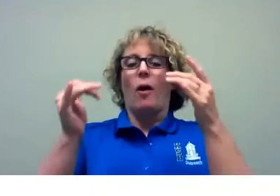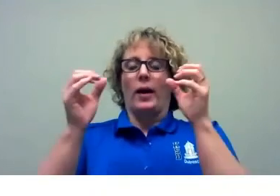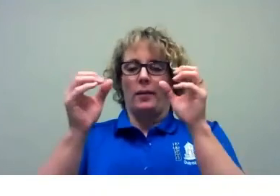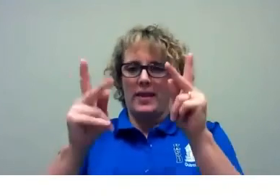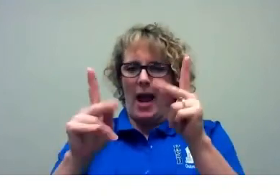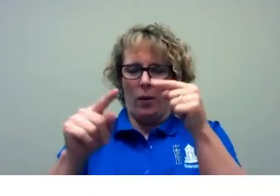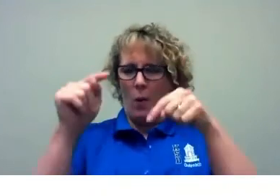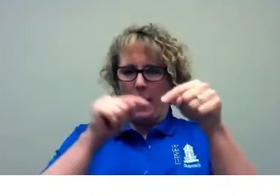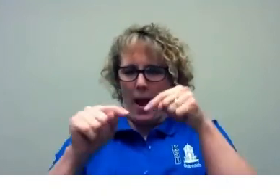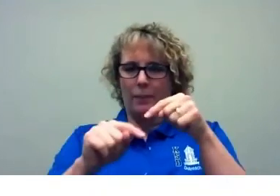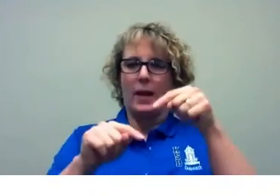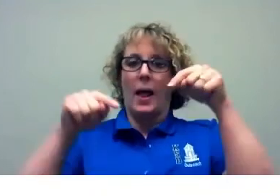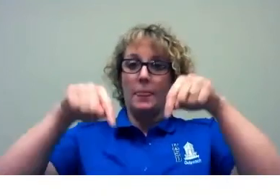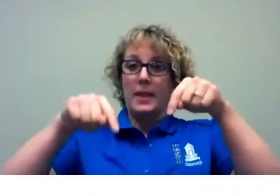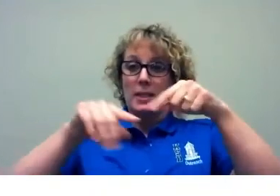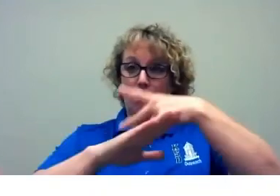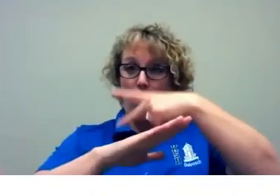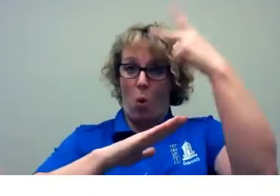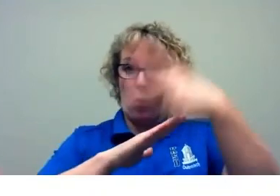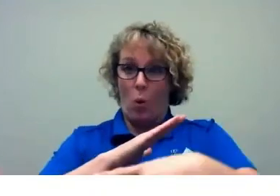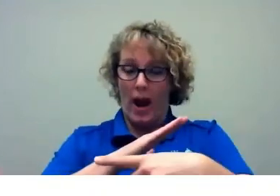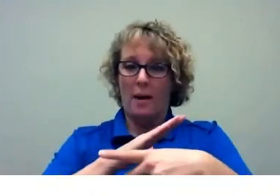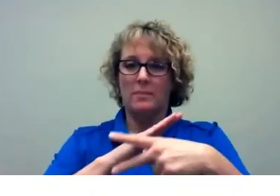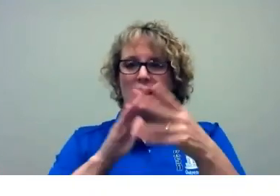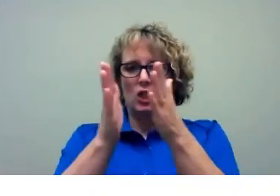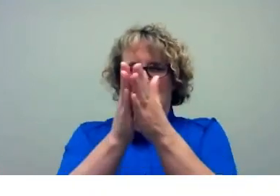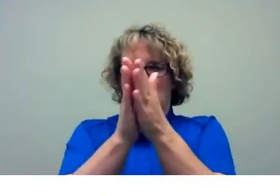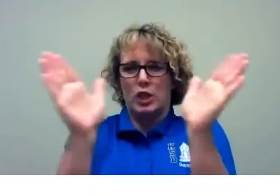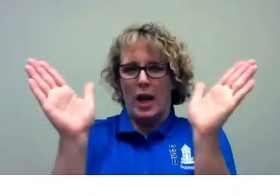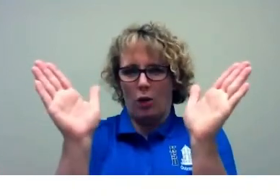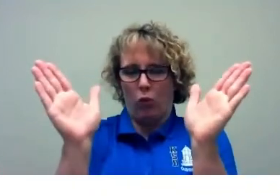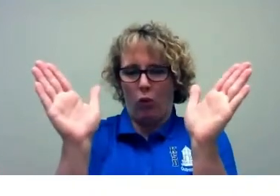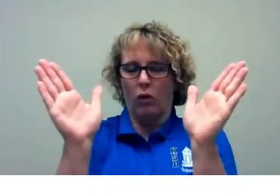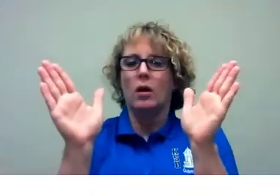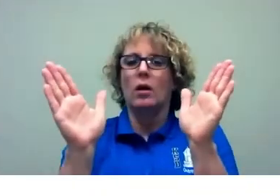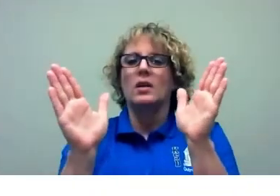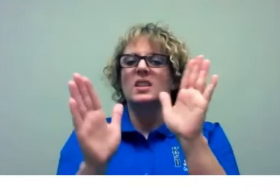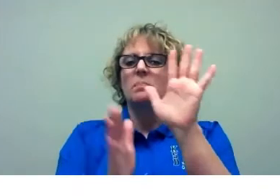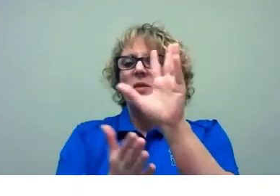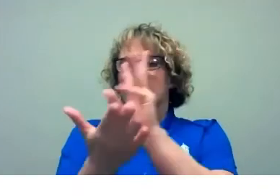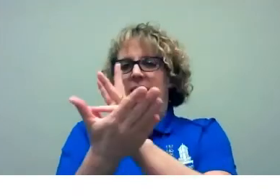So you, as supporting peers, would contact me as the PSA.